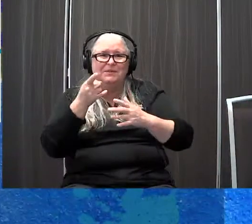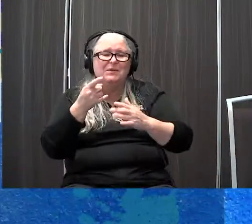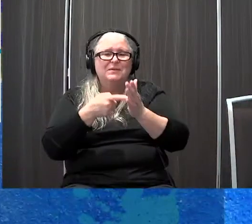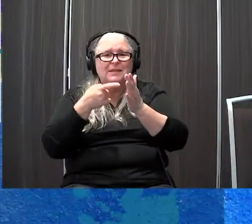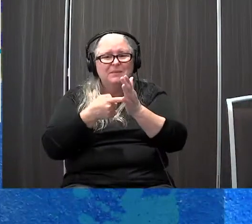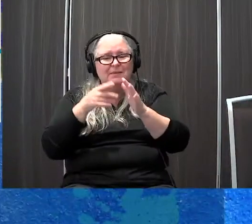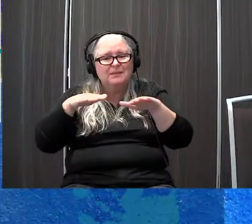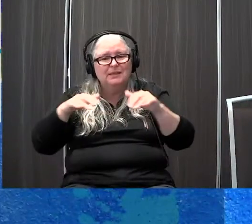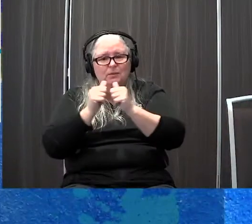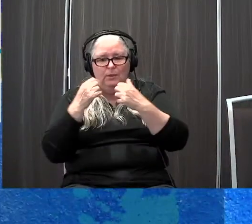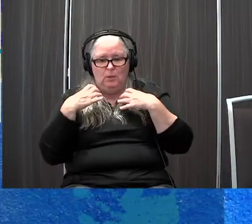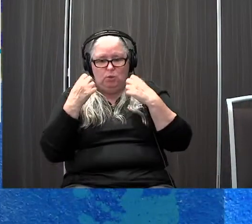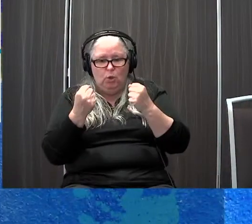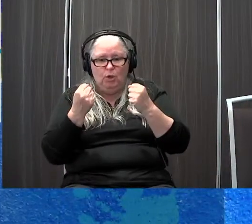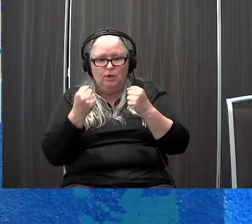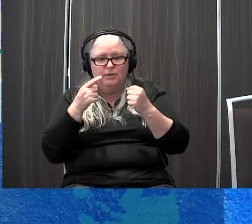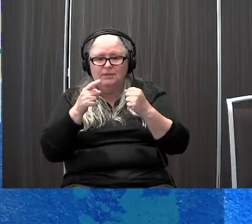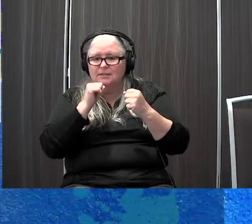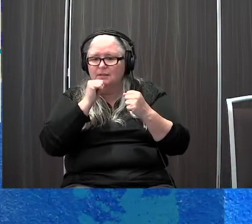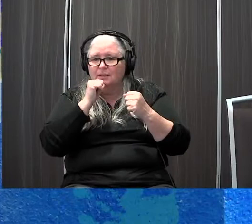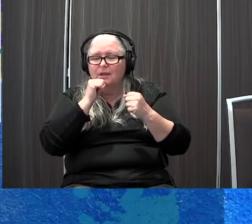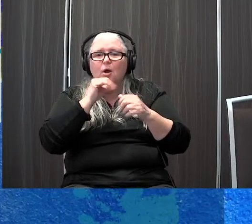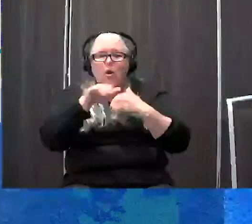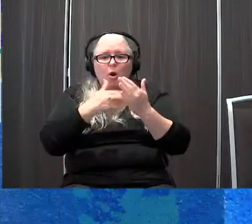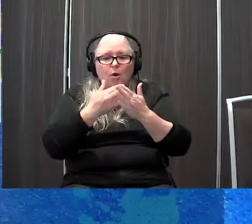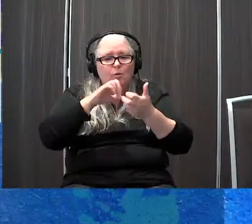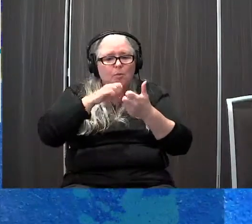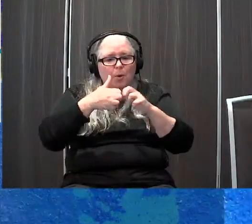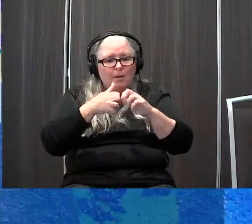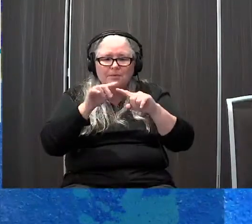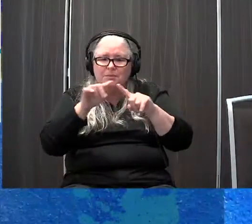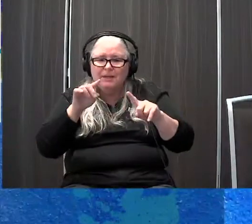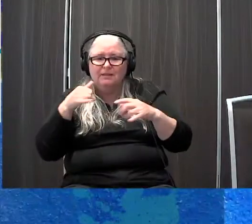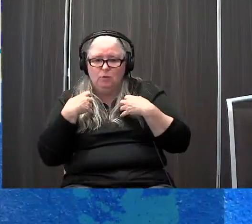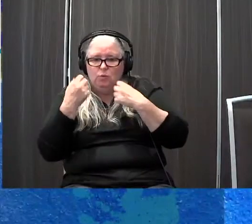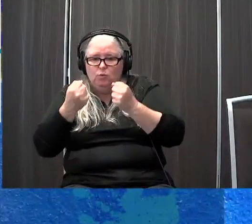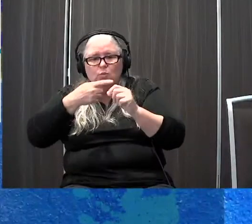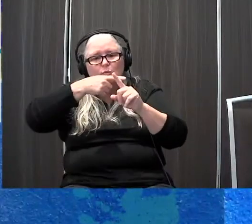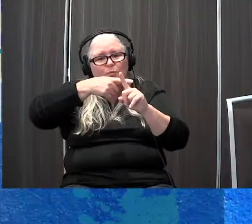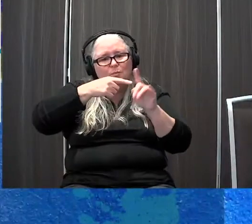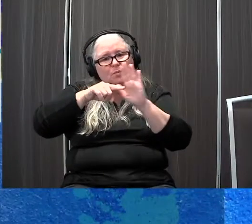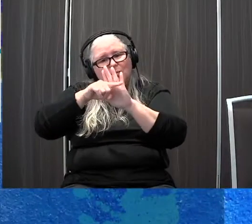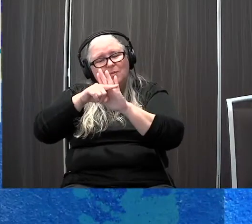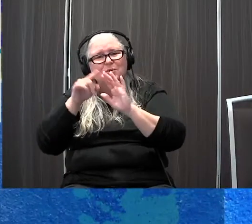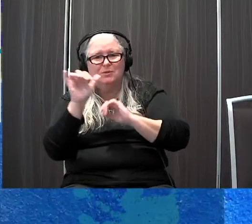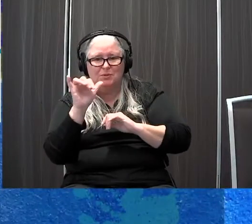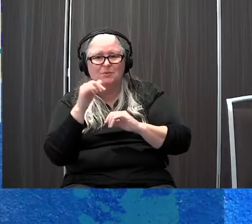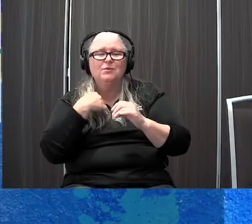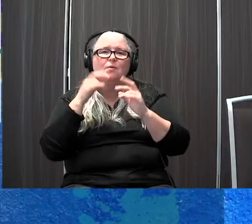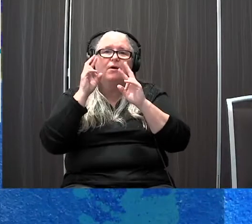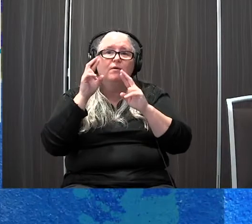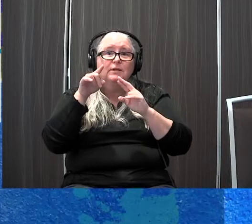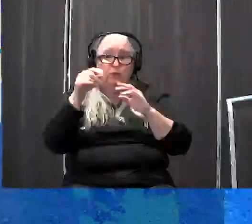all the problems that are there rather than the strengths a child has. And so hopefully, if you find a developmental pediatrician, they think like that as